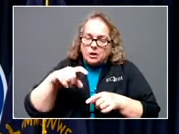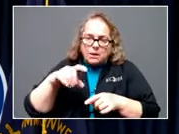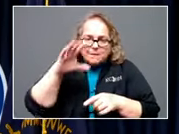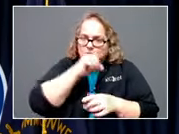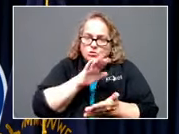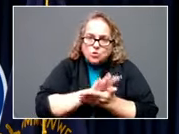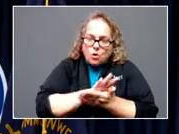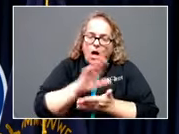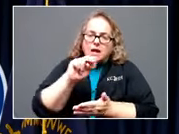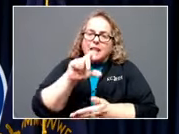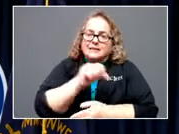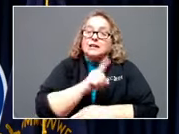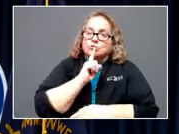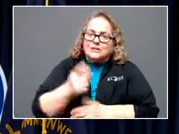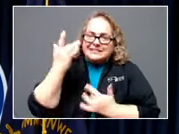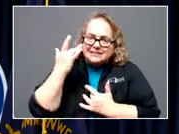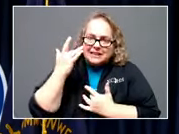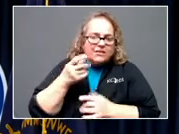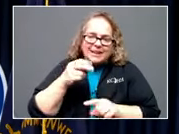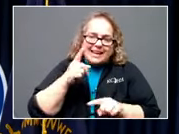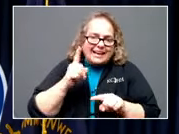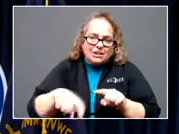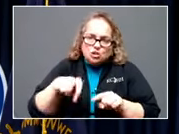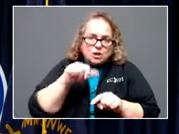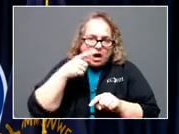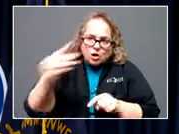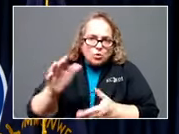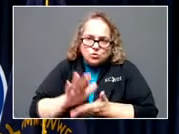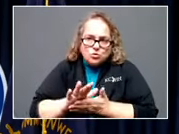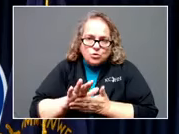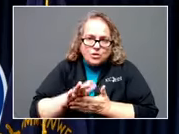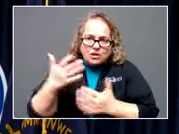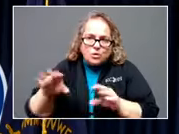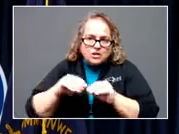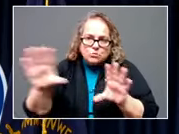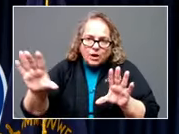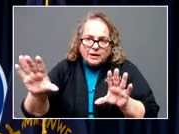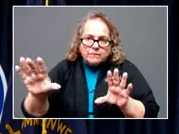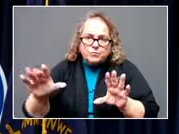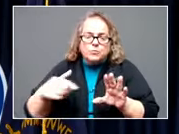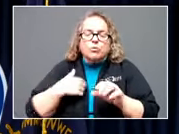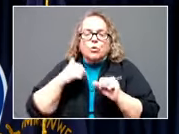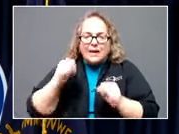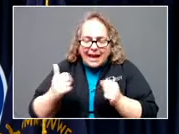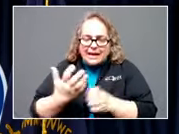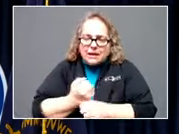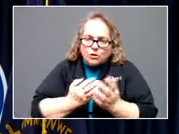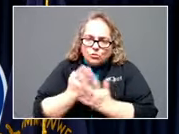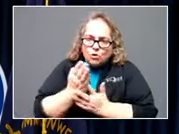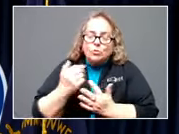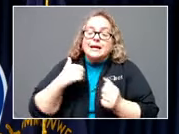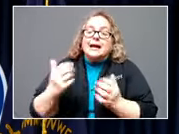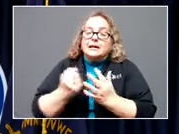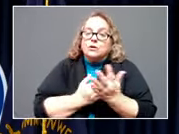school because we can't afford to have COVID spreading around other folks. We can get through this. We can only get through it together, but I'm still convinced we're